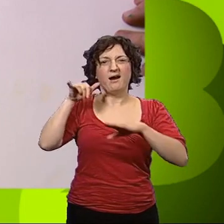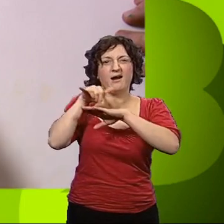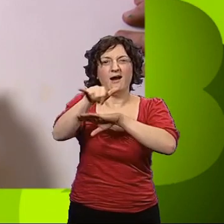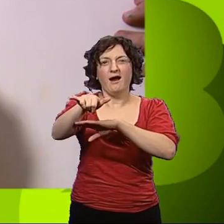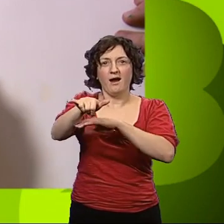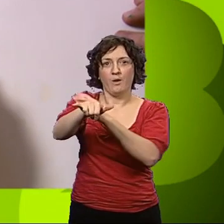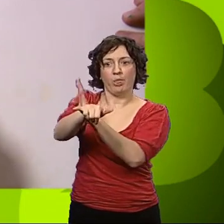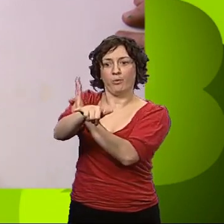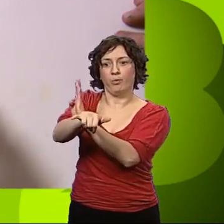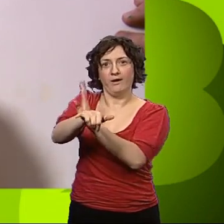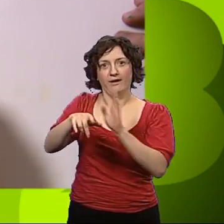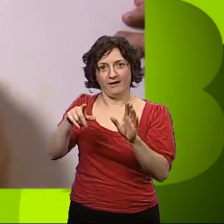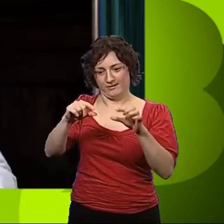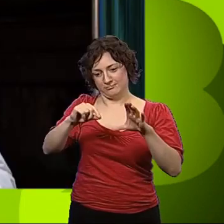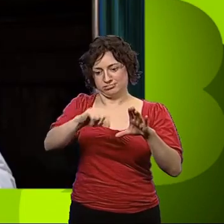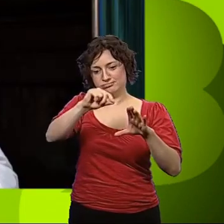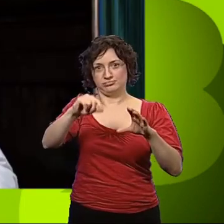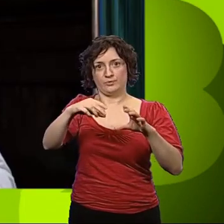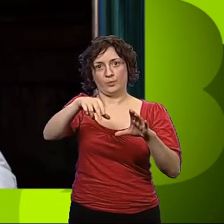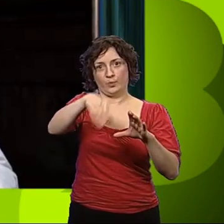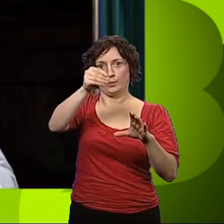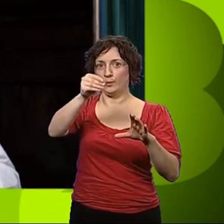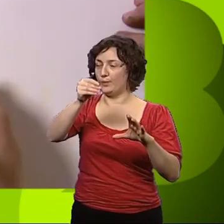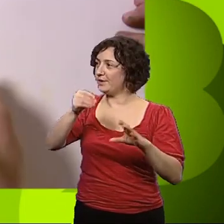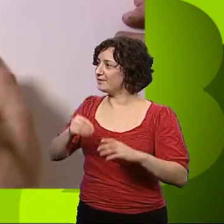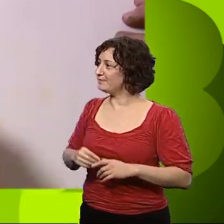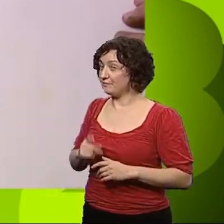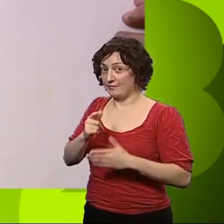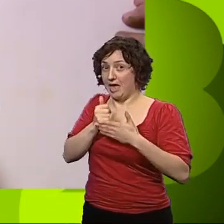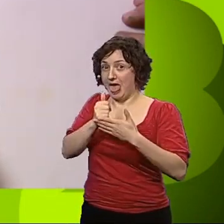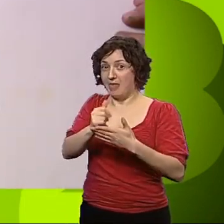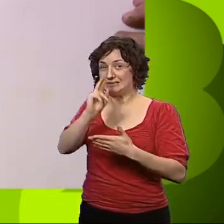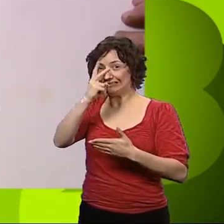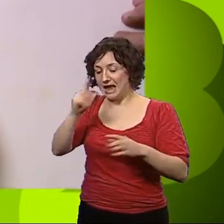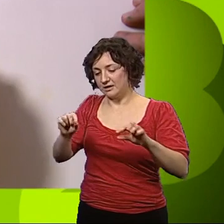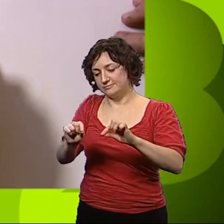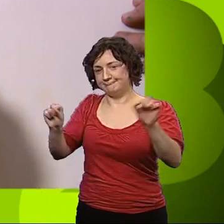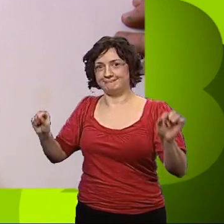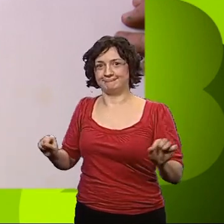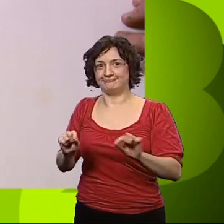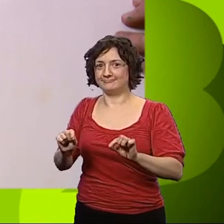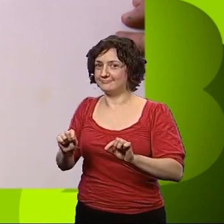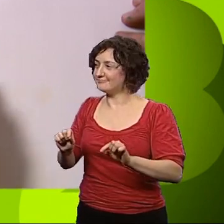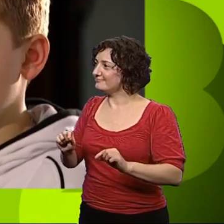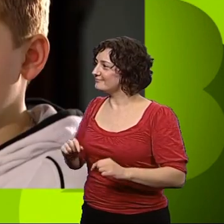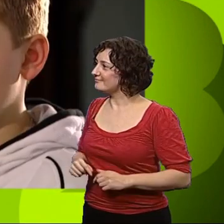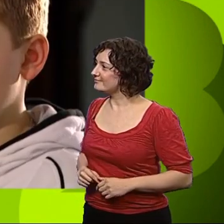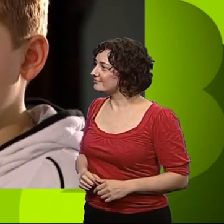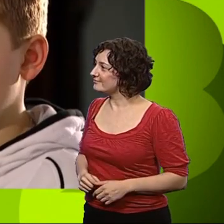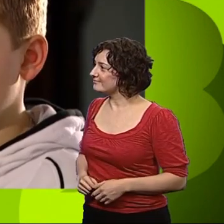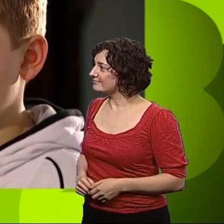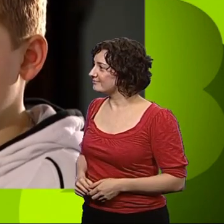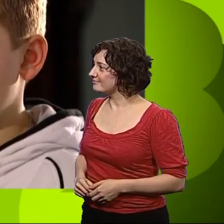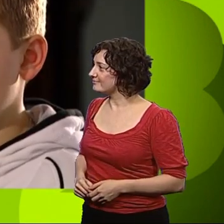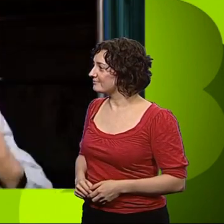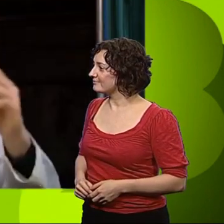the first wing, is a good guide for your second wing, which is behind the plane. When